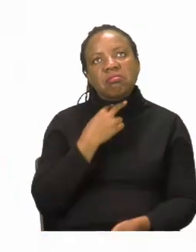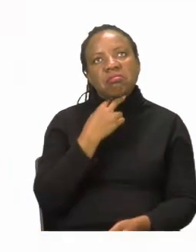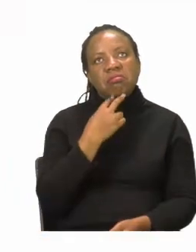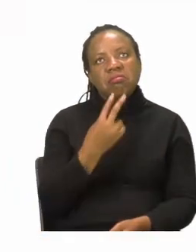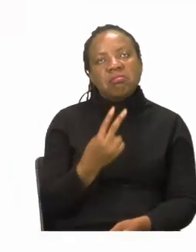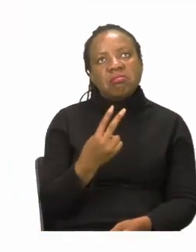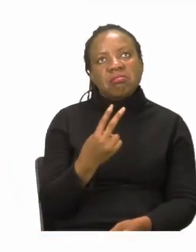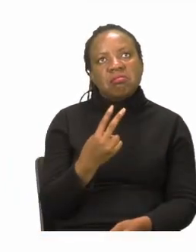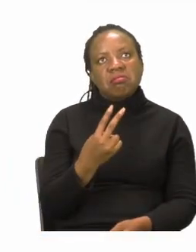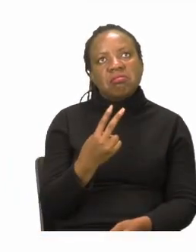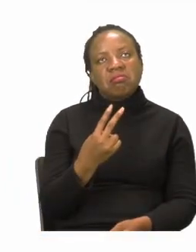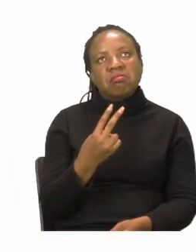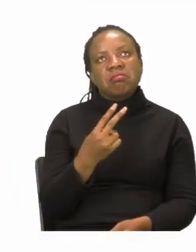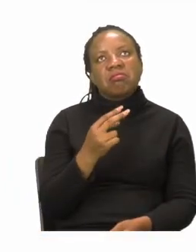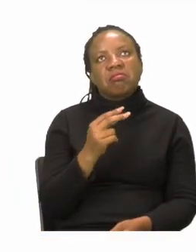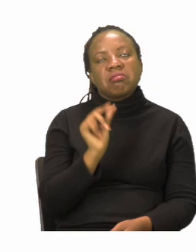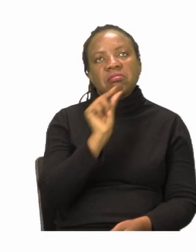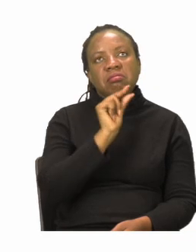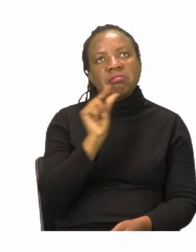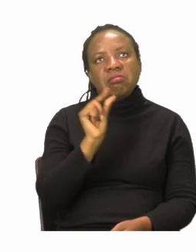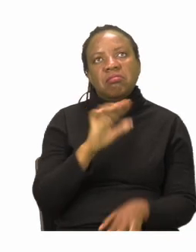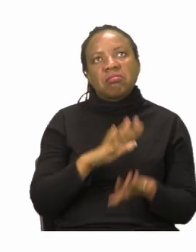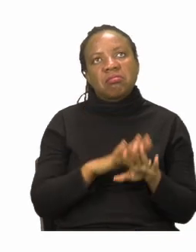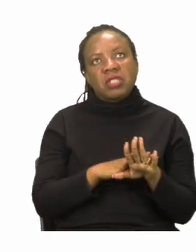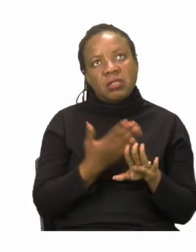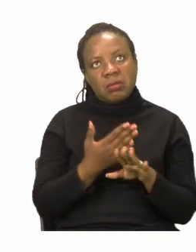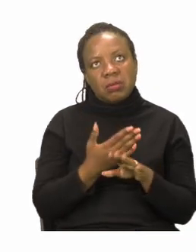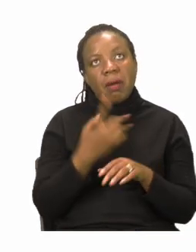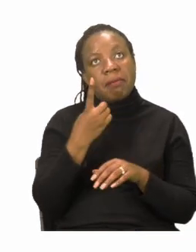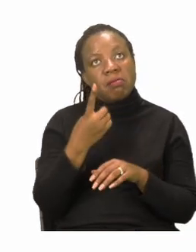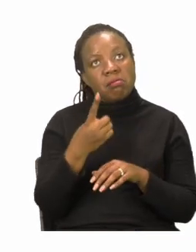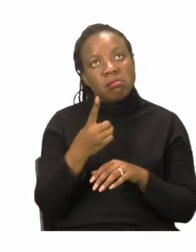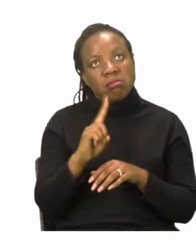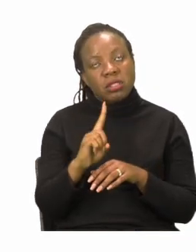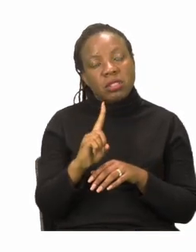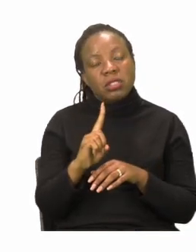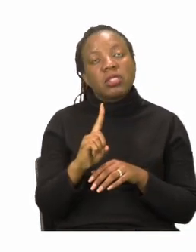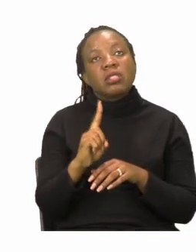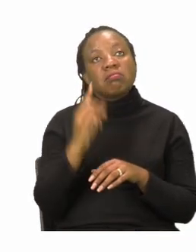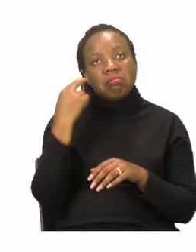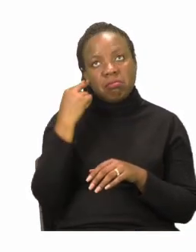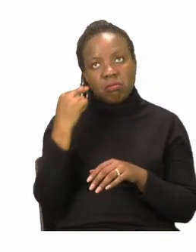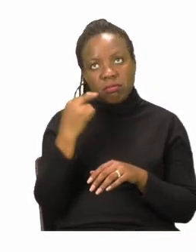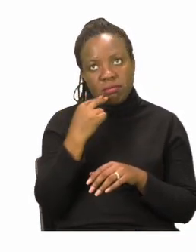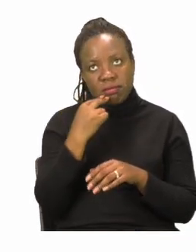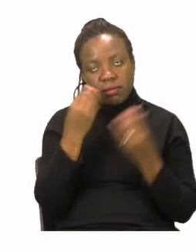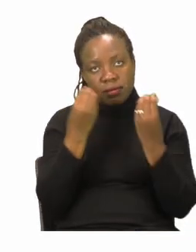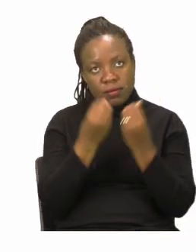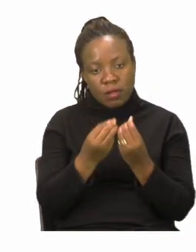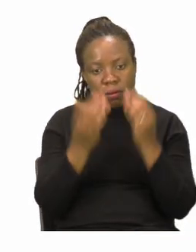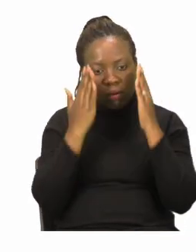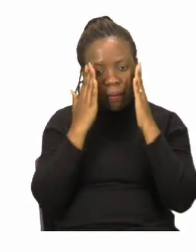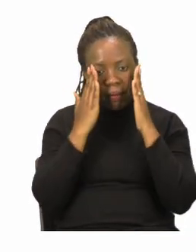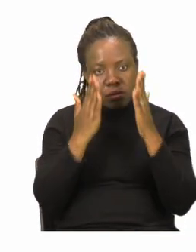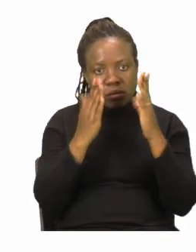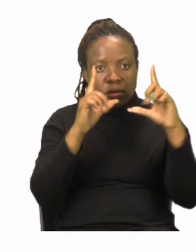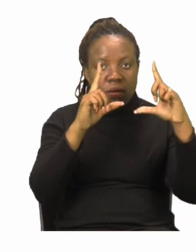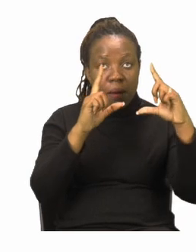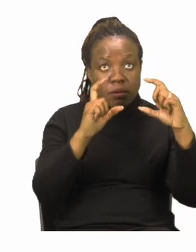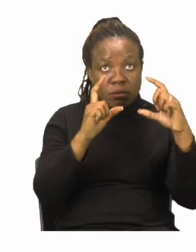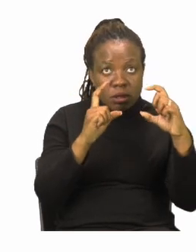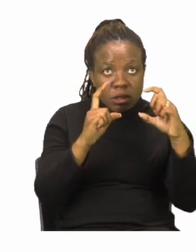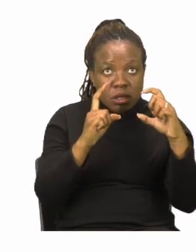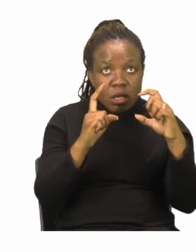page 18. On page 18, number 1, it says, look at the